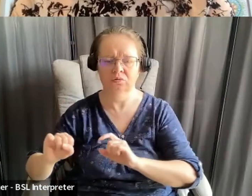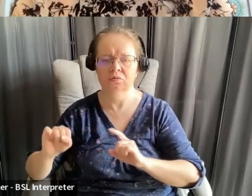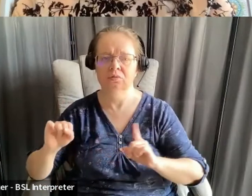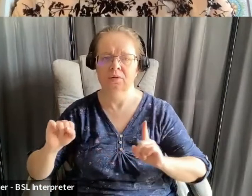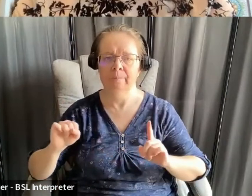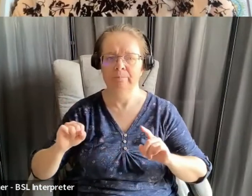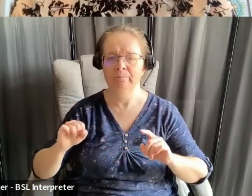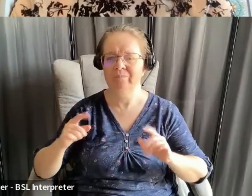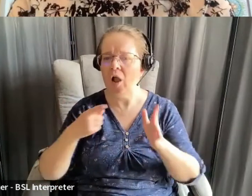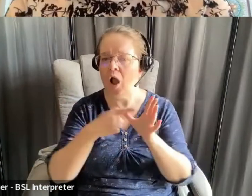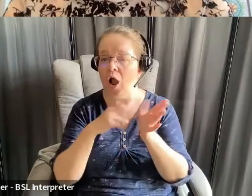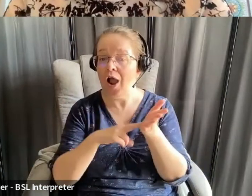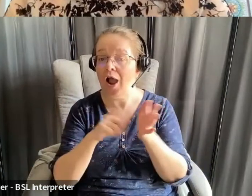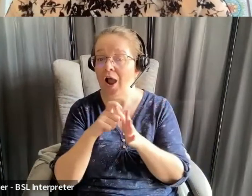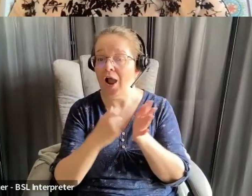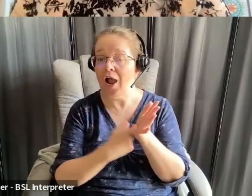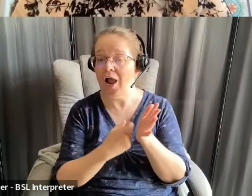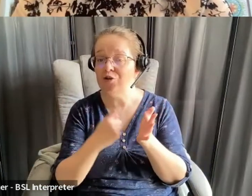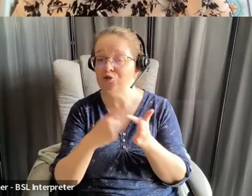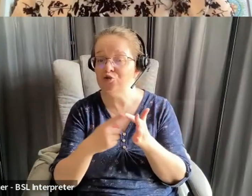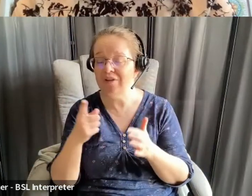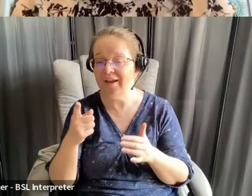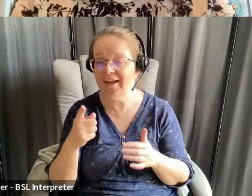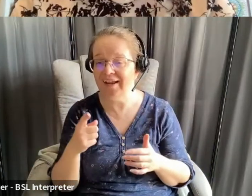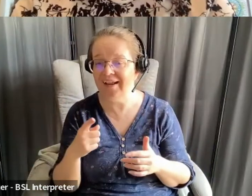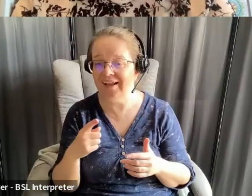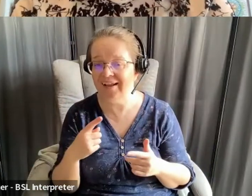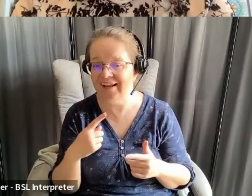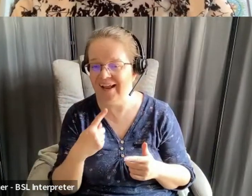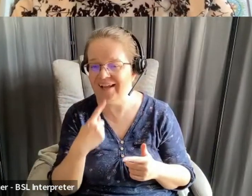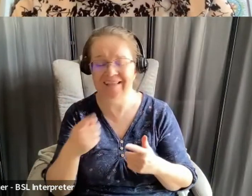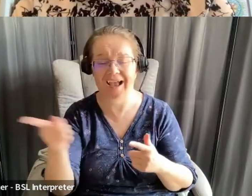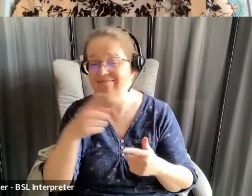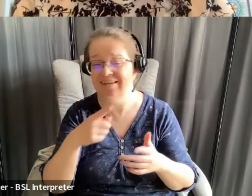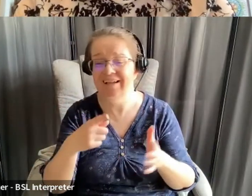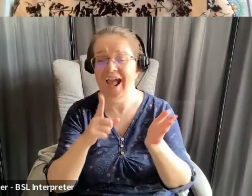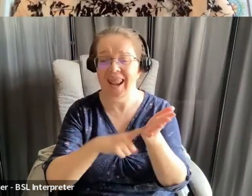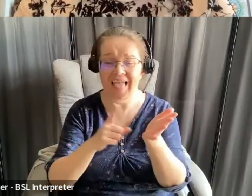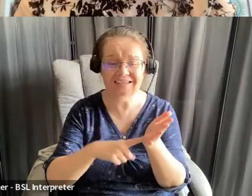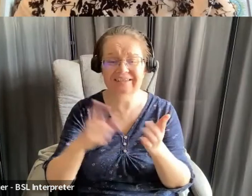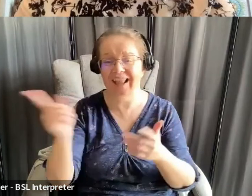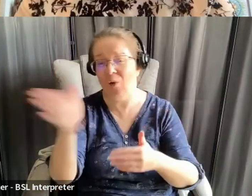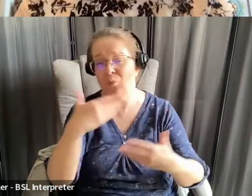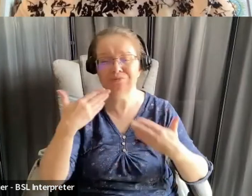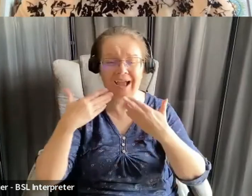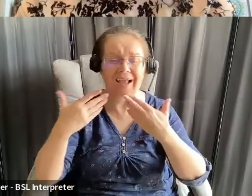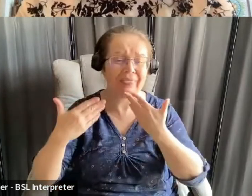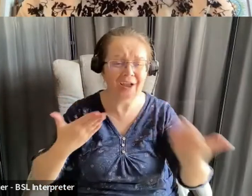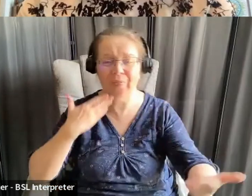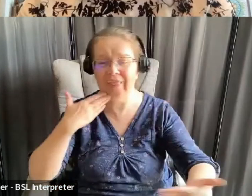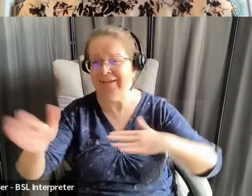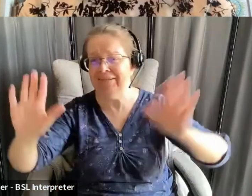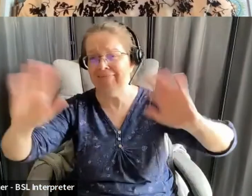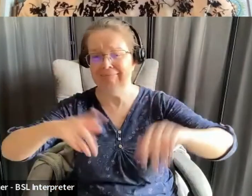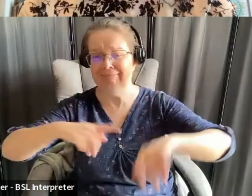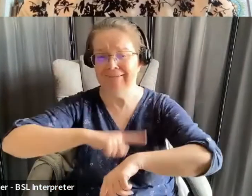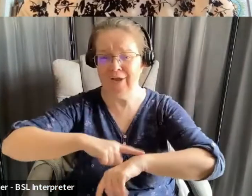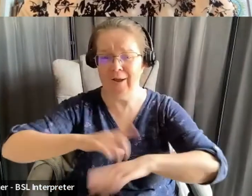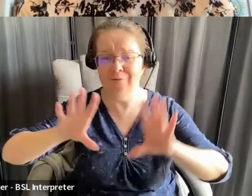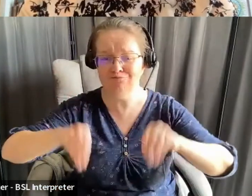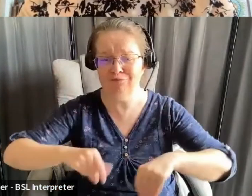getting Andre, Teresa, Leslie saying thank you, and thank you again. Guys, we've run out of time,